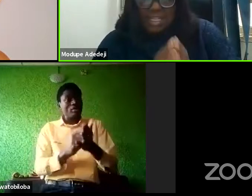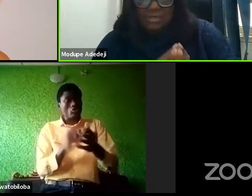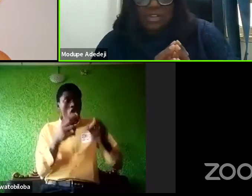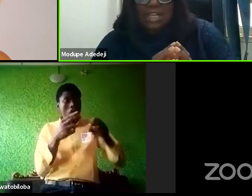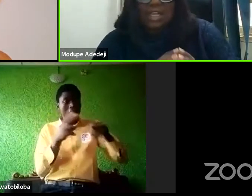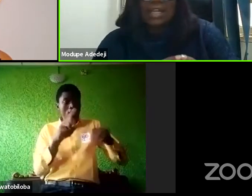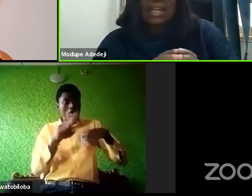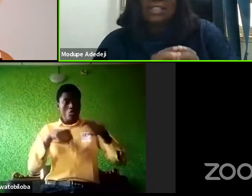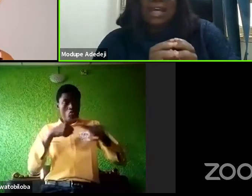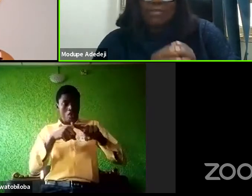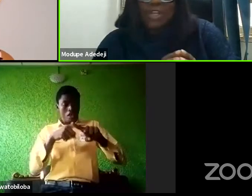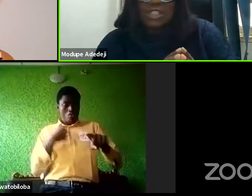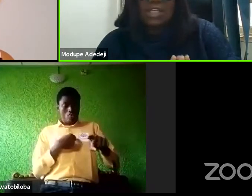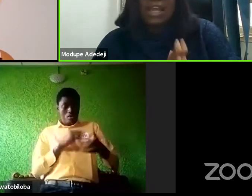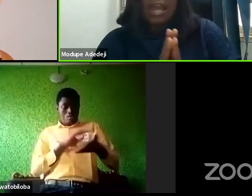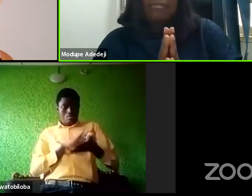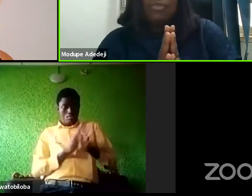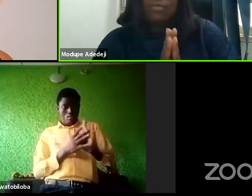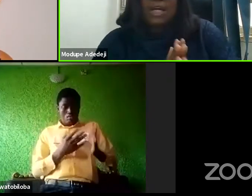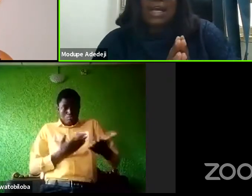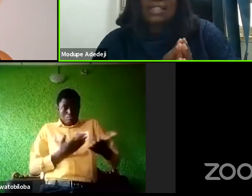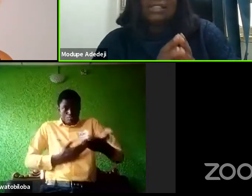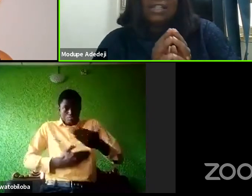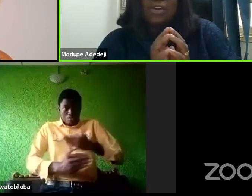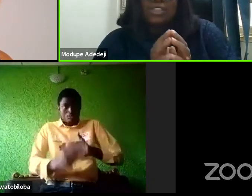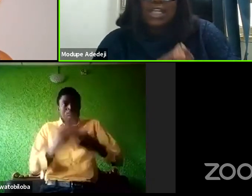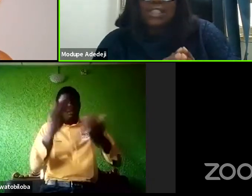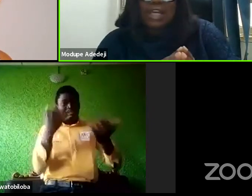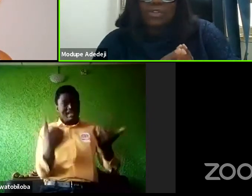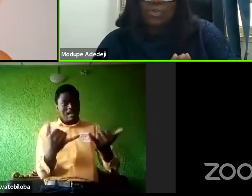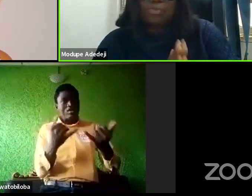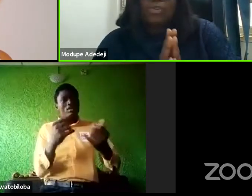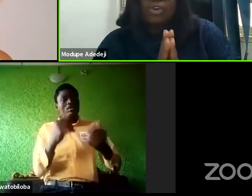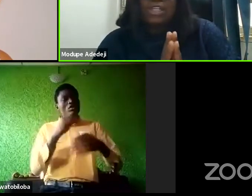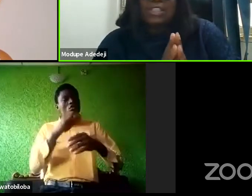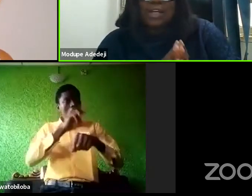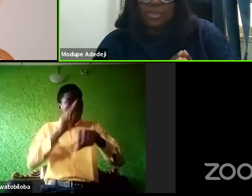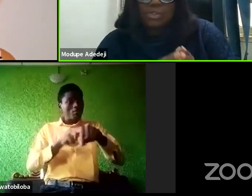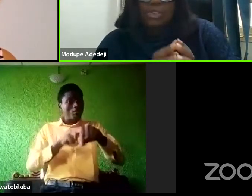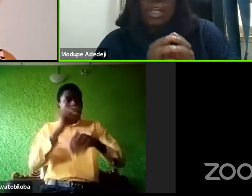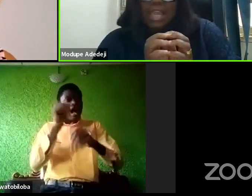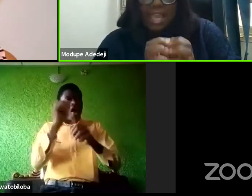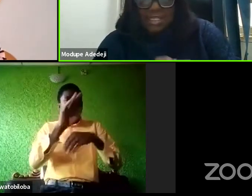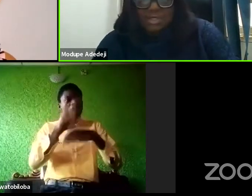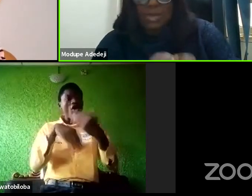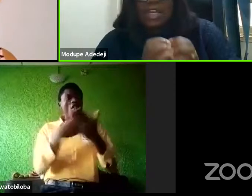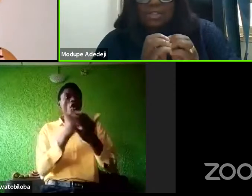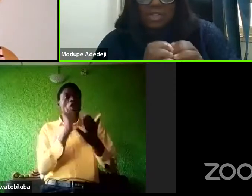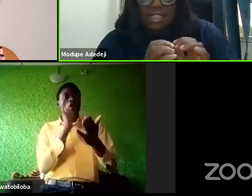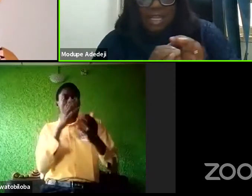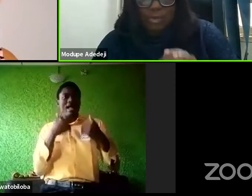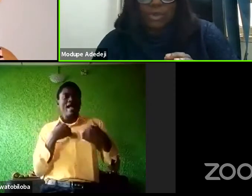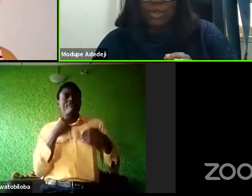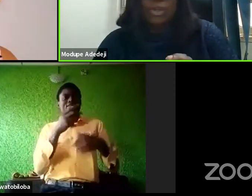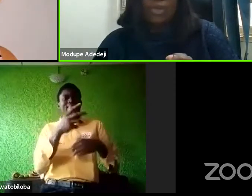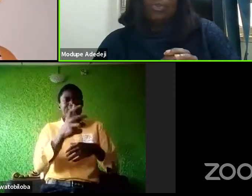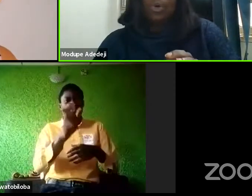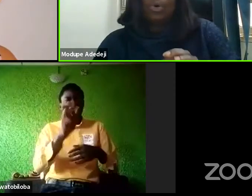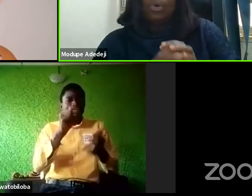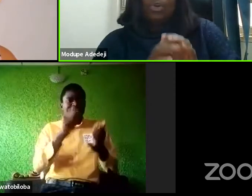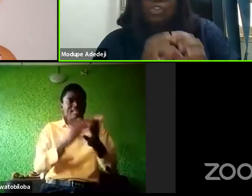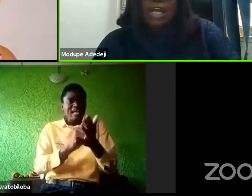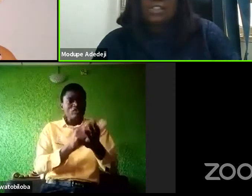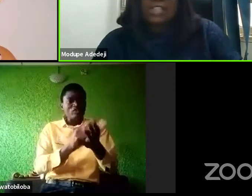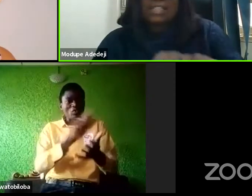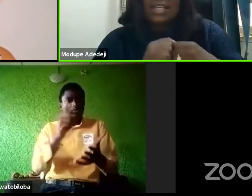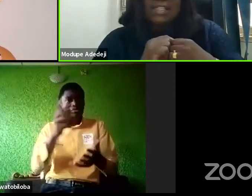of scientifically, and that averagely every woman has 300,000 to 400,000 eggs as soon as they are born.